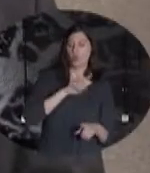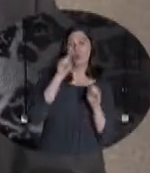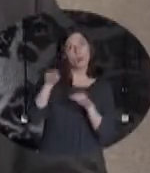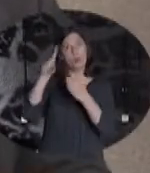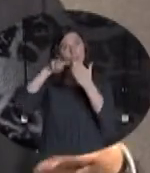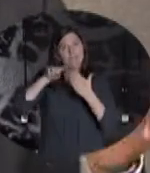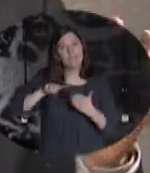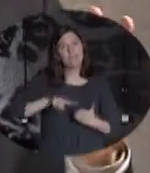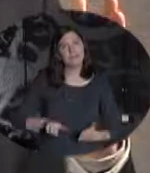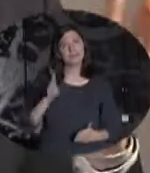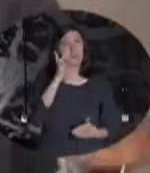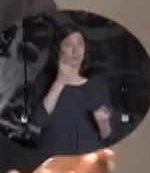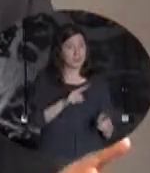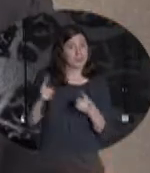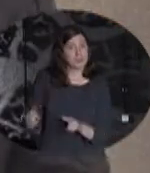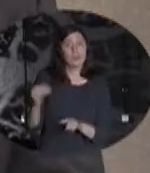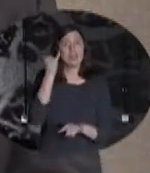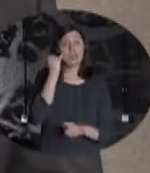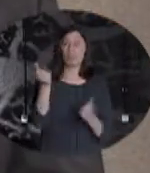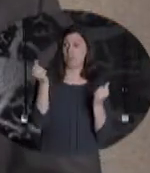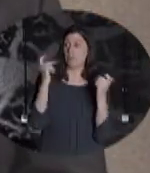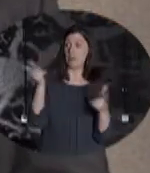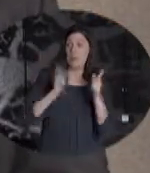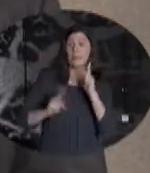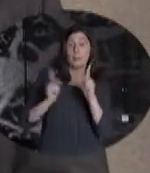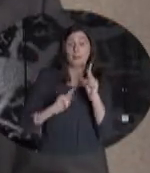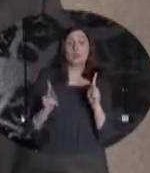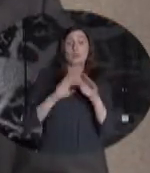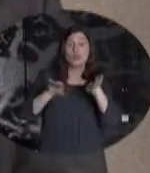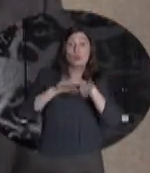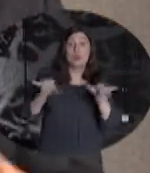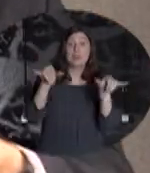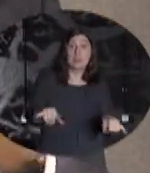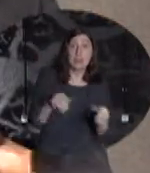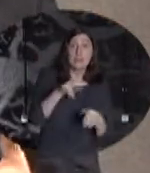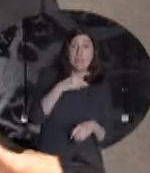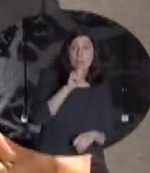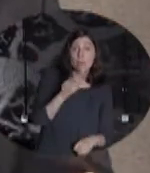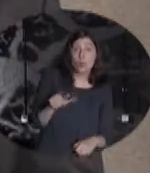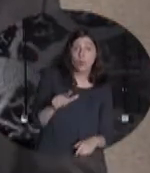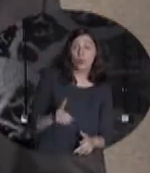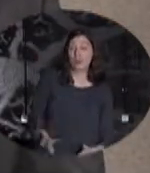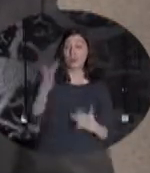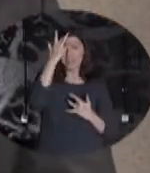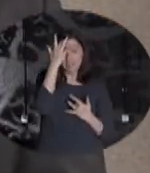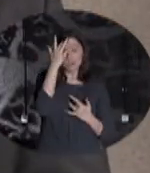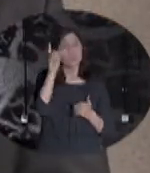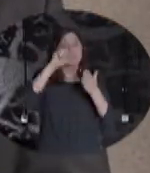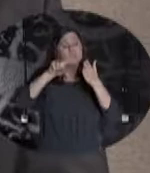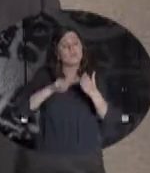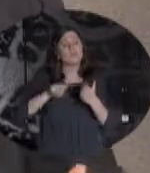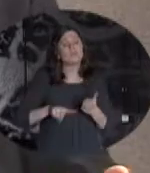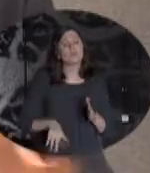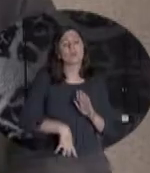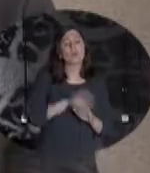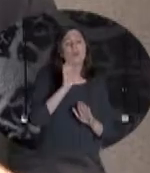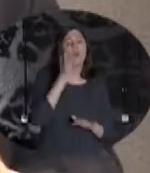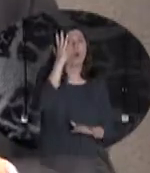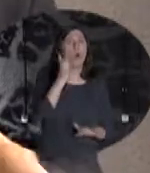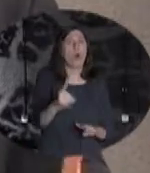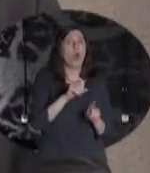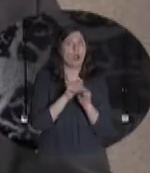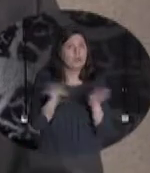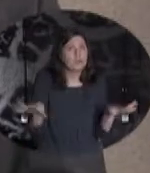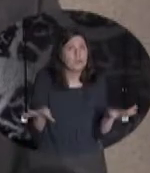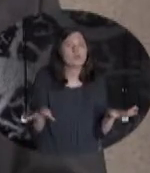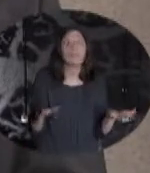there is, a whole bunch of people that swam in the same pool that got sick, then we can investigate and we can find a cause. But we can't do that if we don't